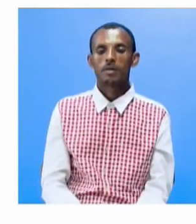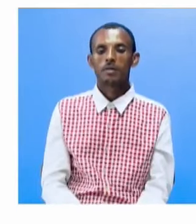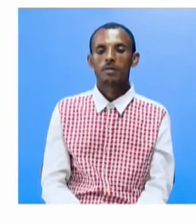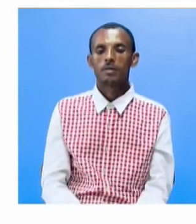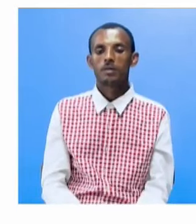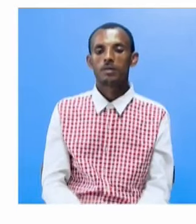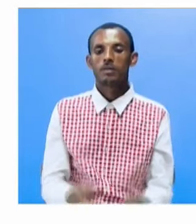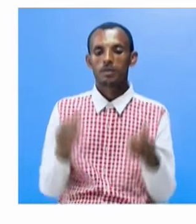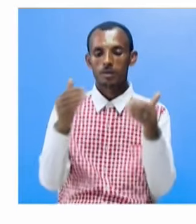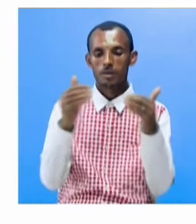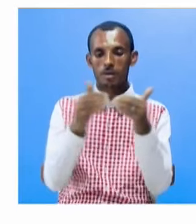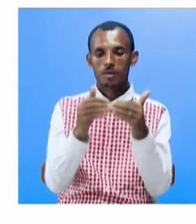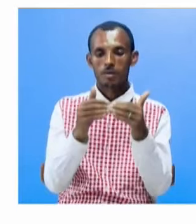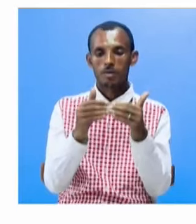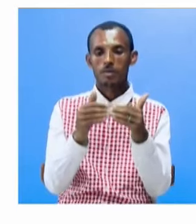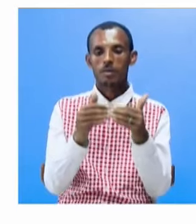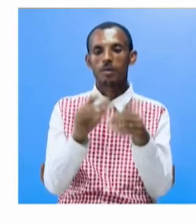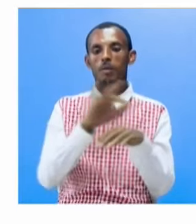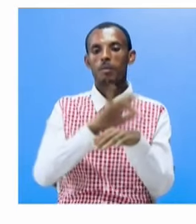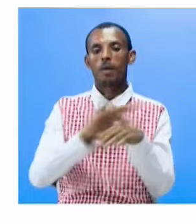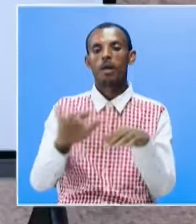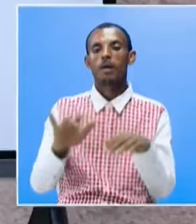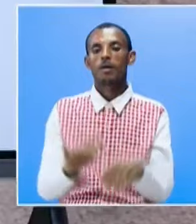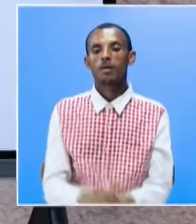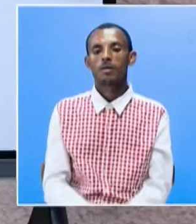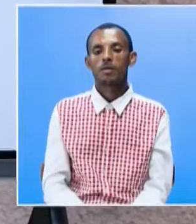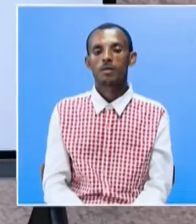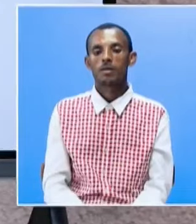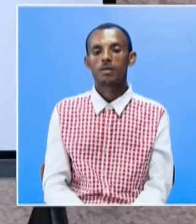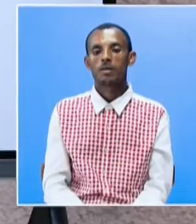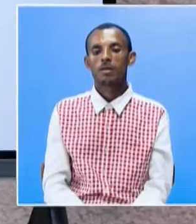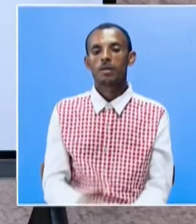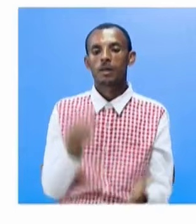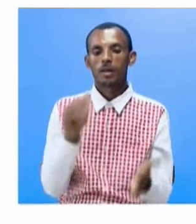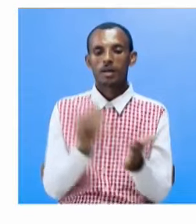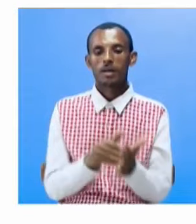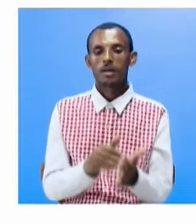is this congruent to blank. Again,